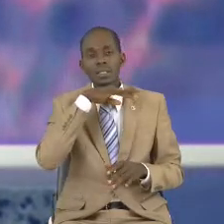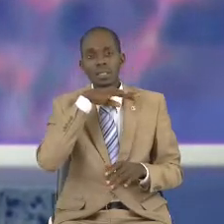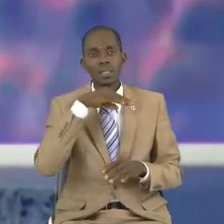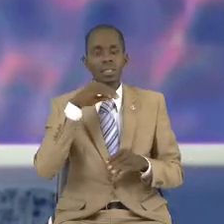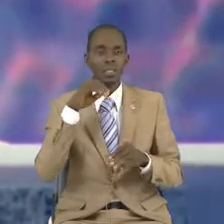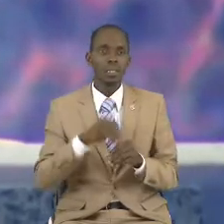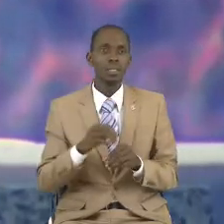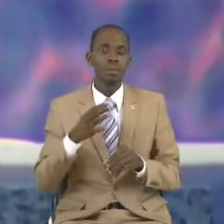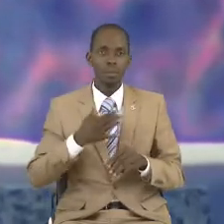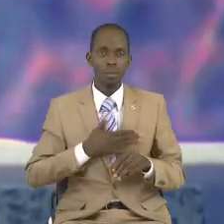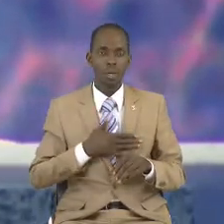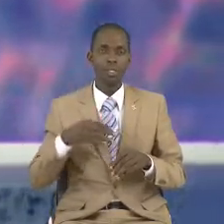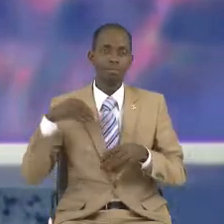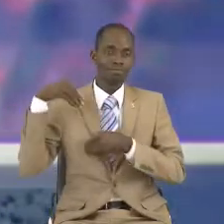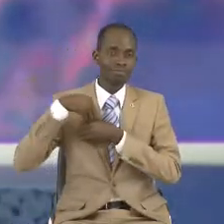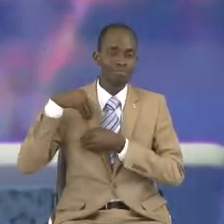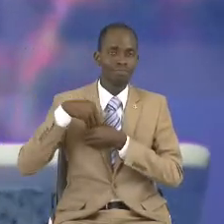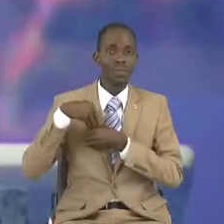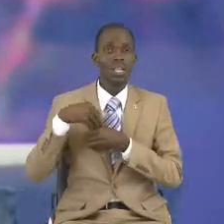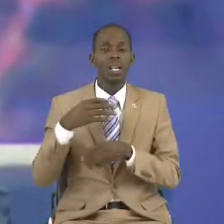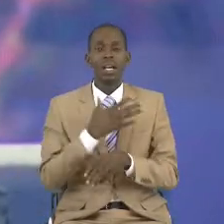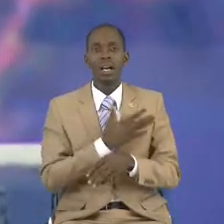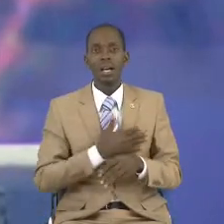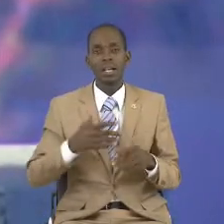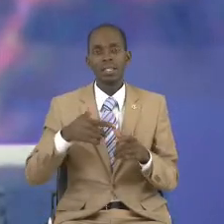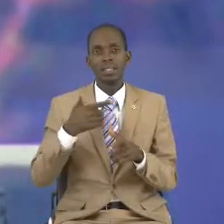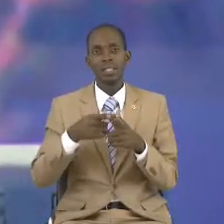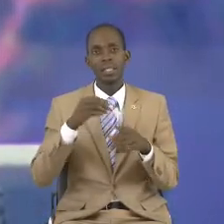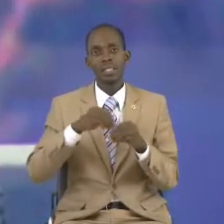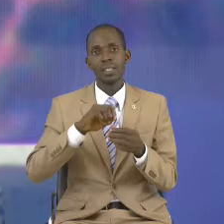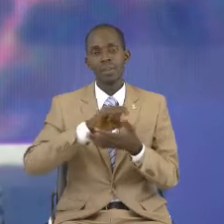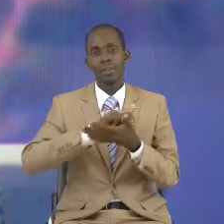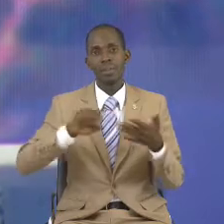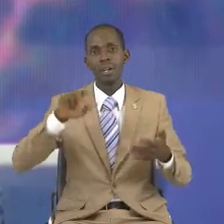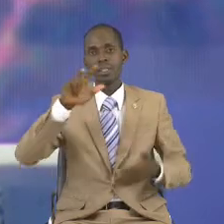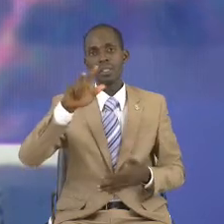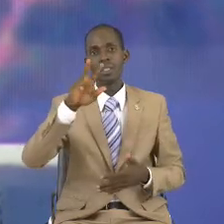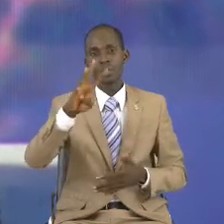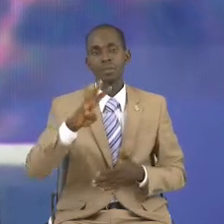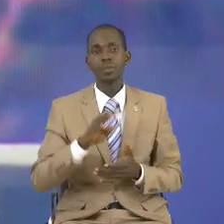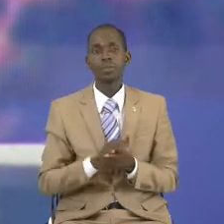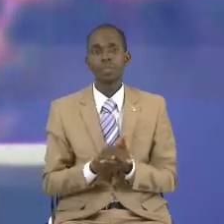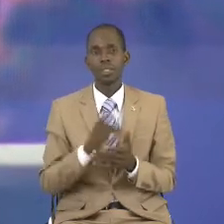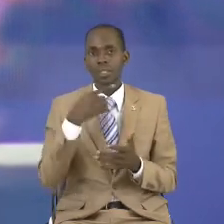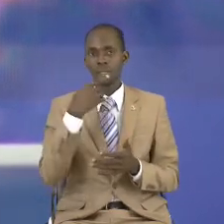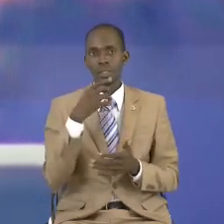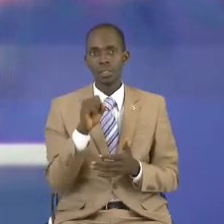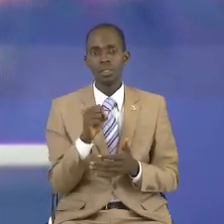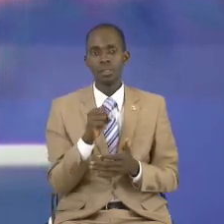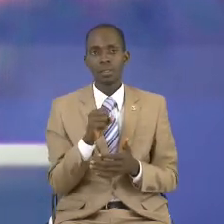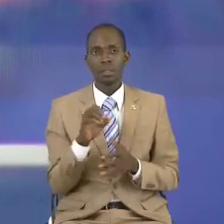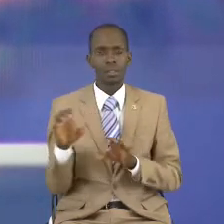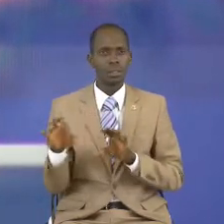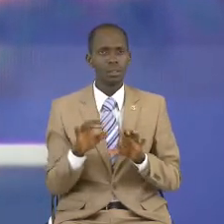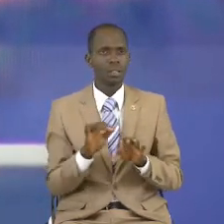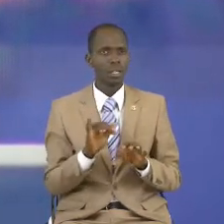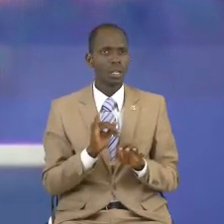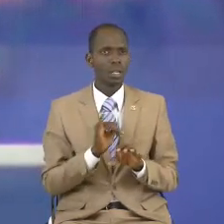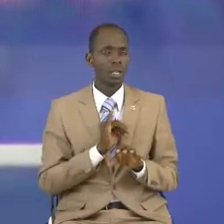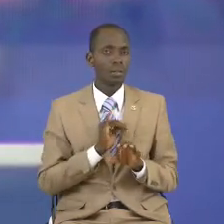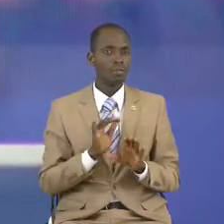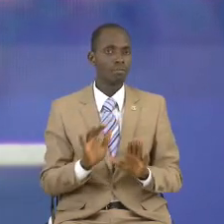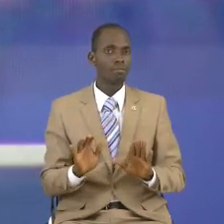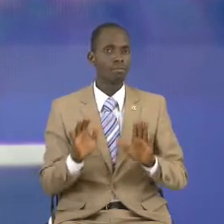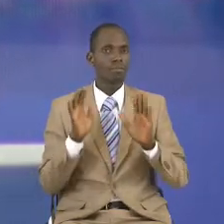bosom then verse 34 tells us did i fear a great